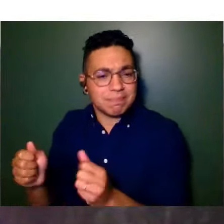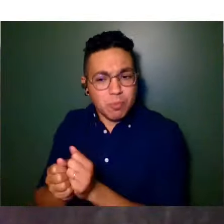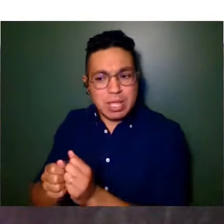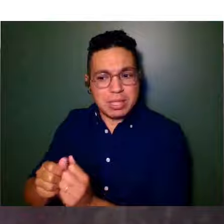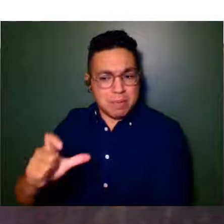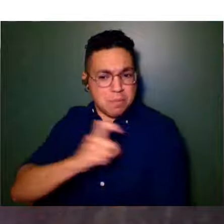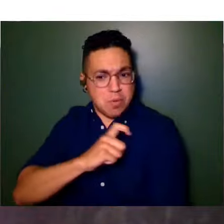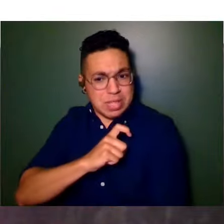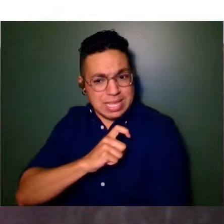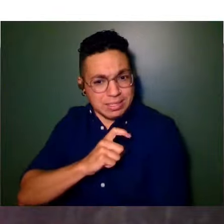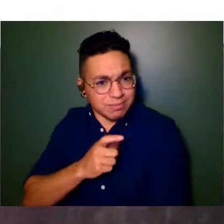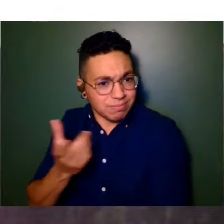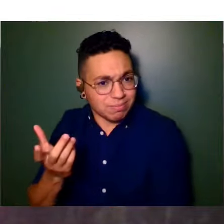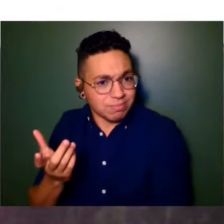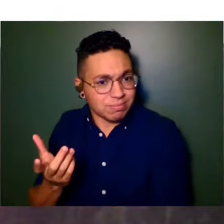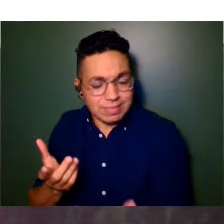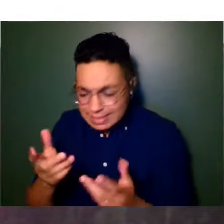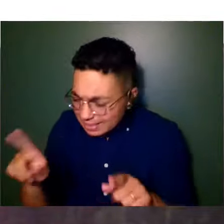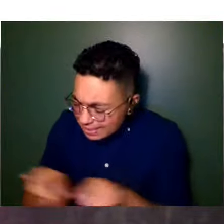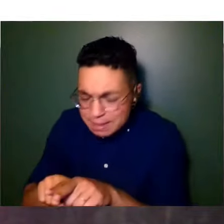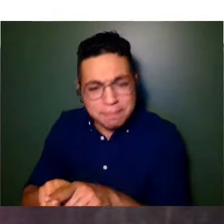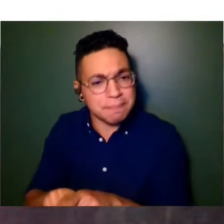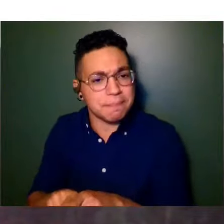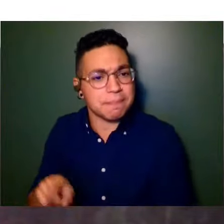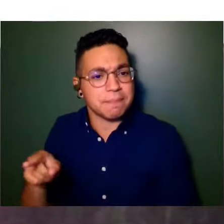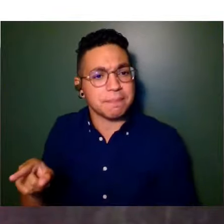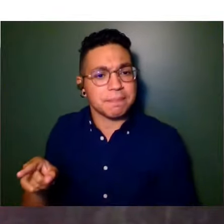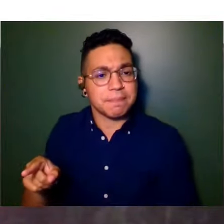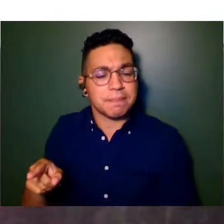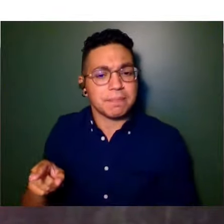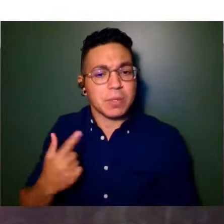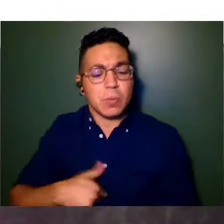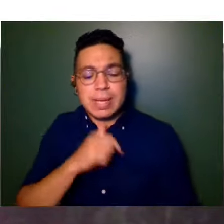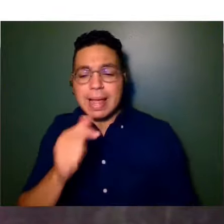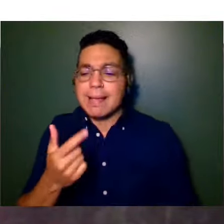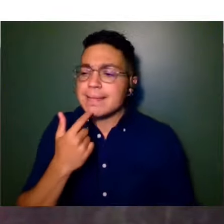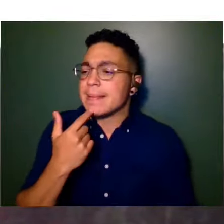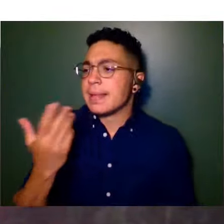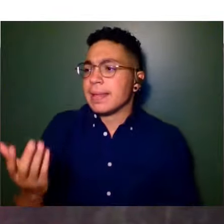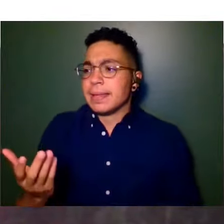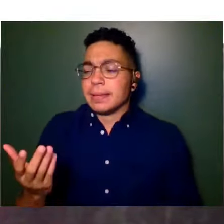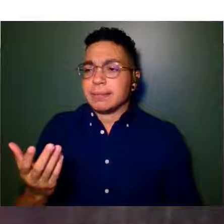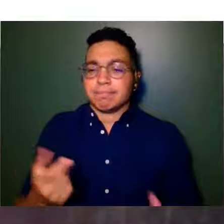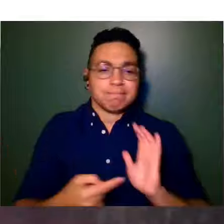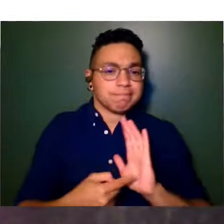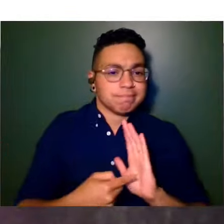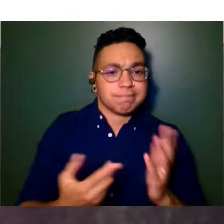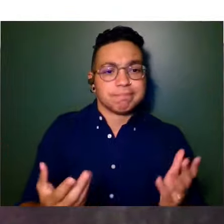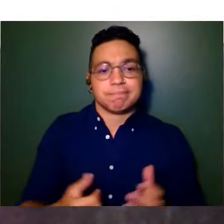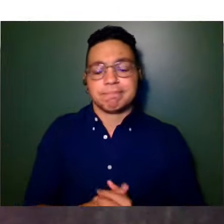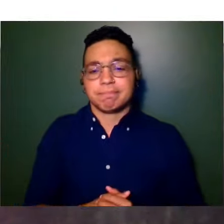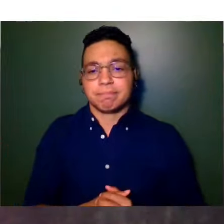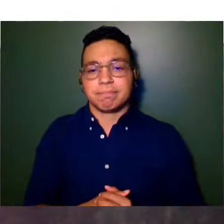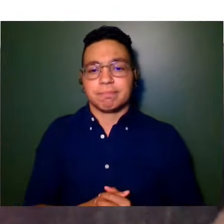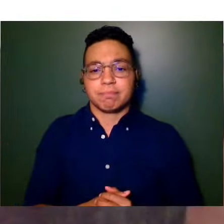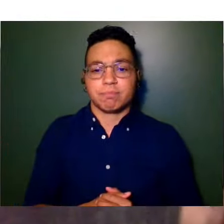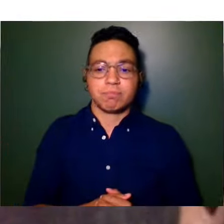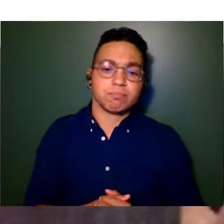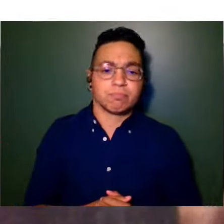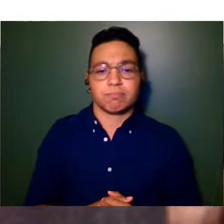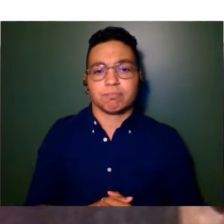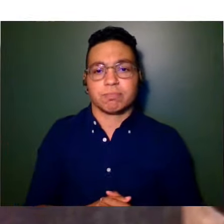right? Uh, we're not saying that that